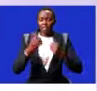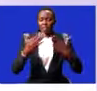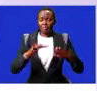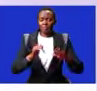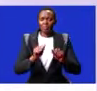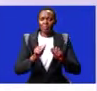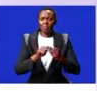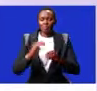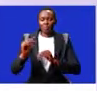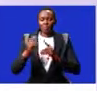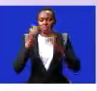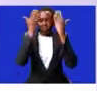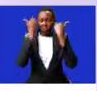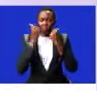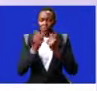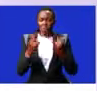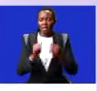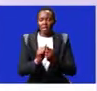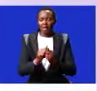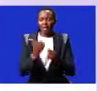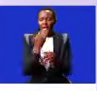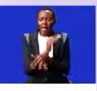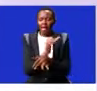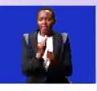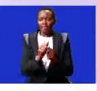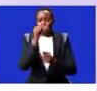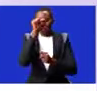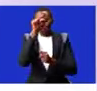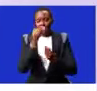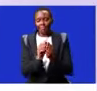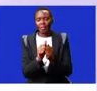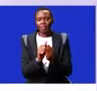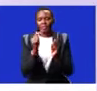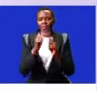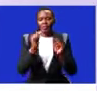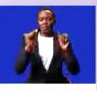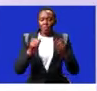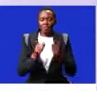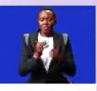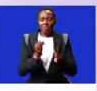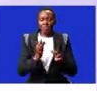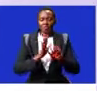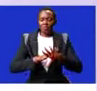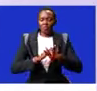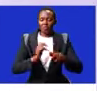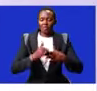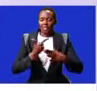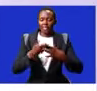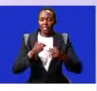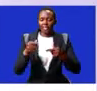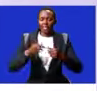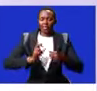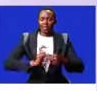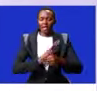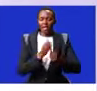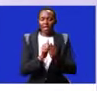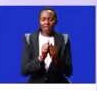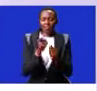tero kata school e court. Omiyo wakwayo sirkal ni mondo kaber to gimiwa